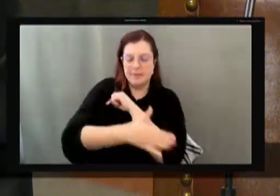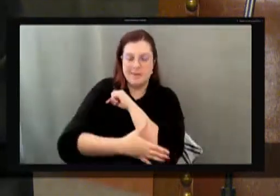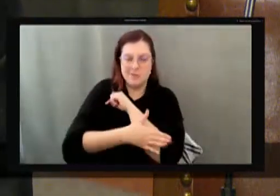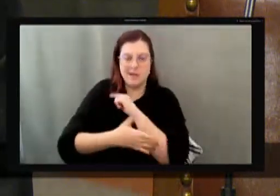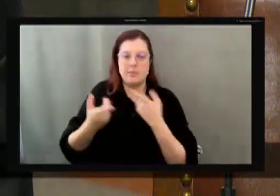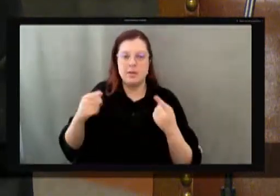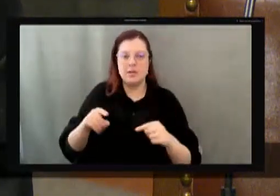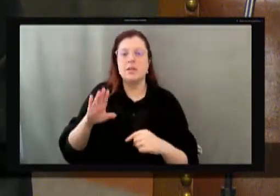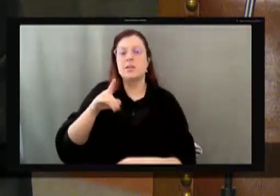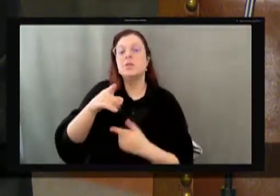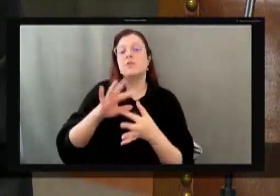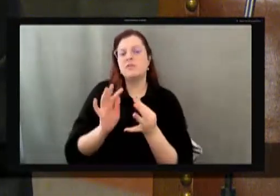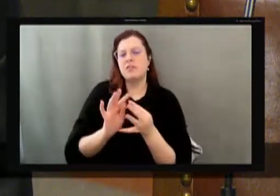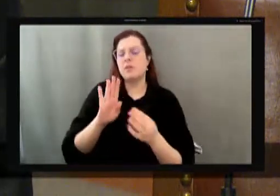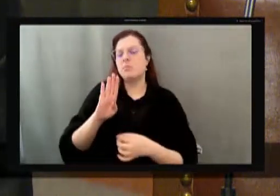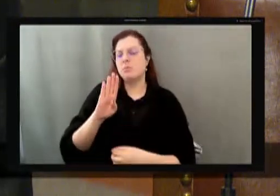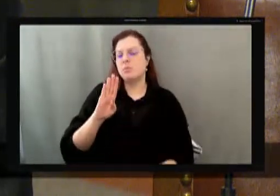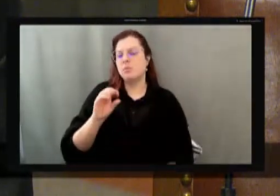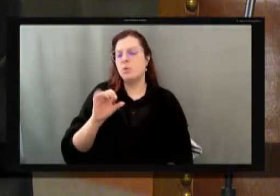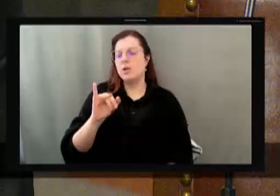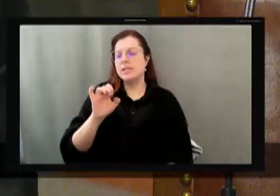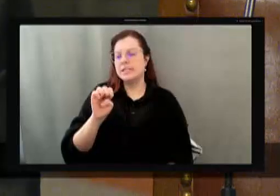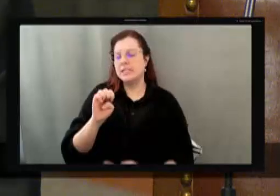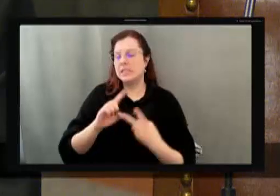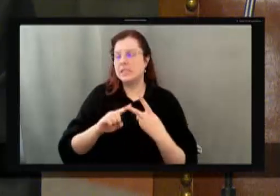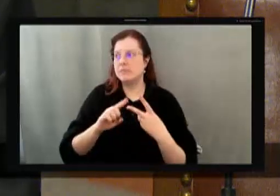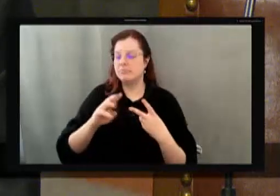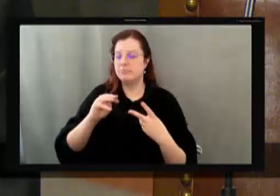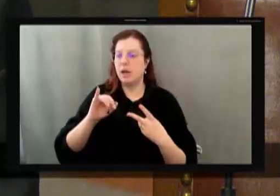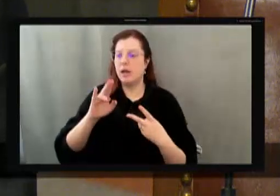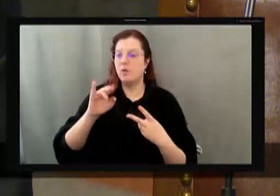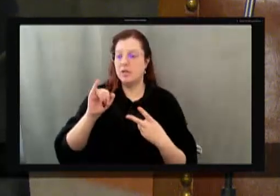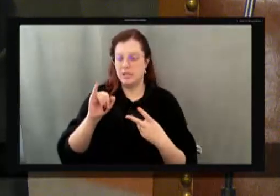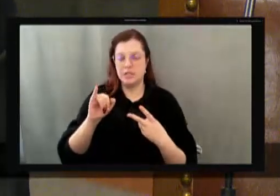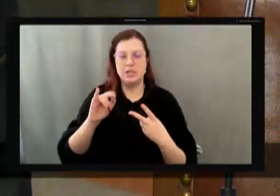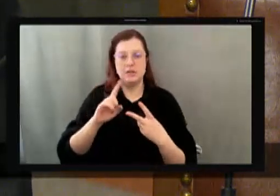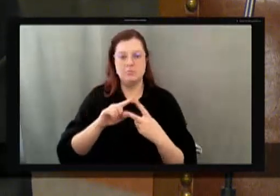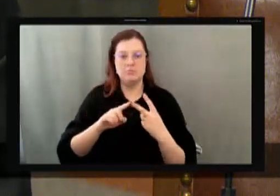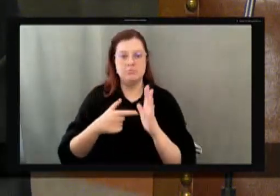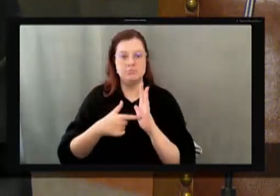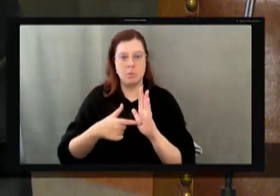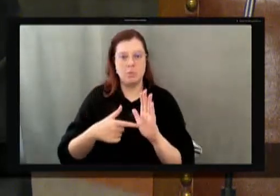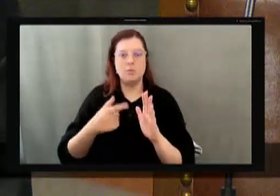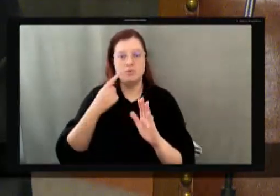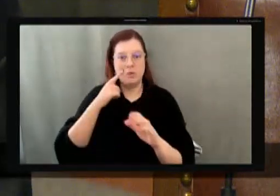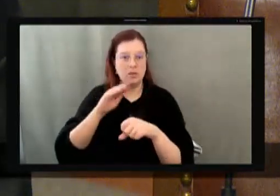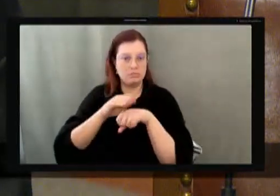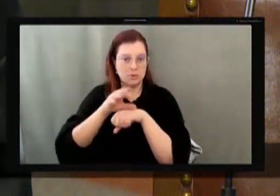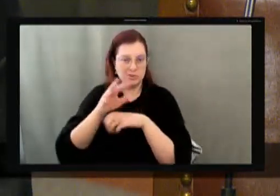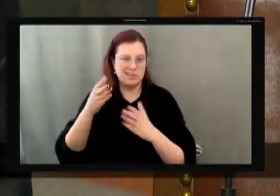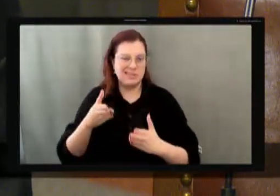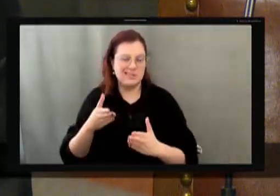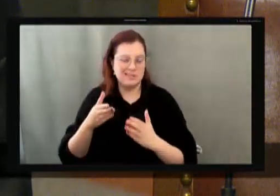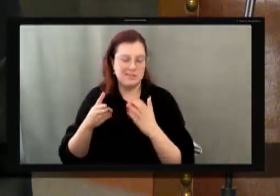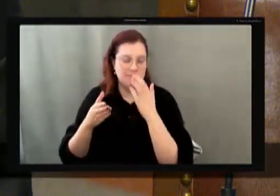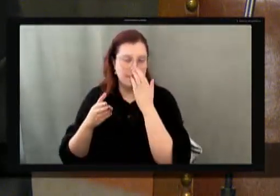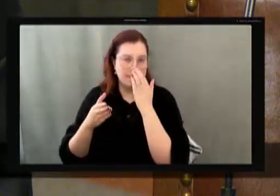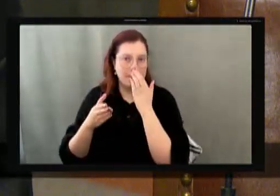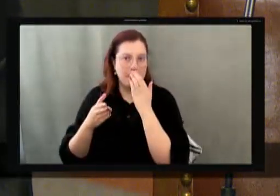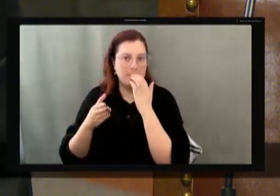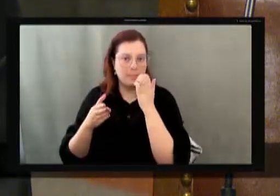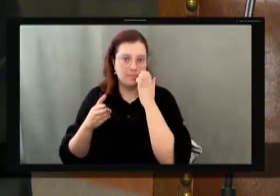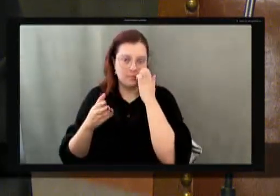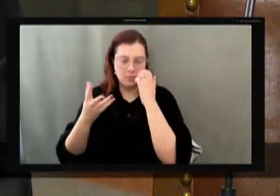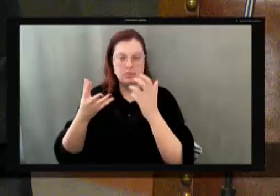Boise and Maui, you know, as examples that the consultant that you're proposing to work